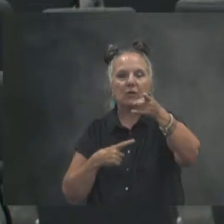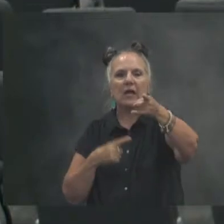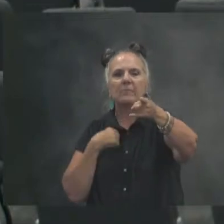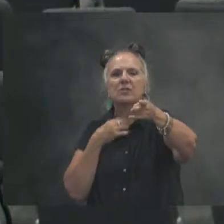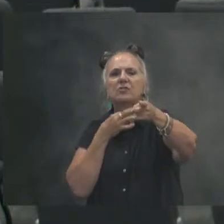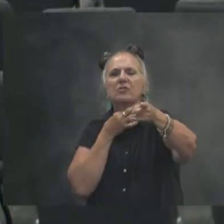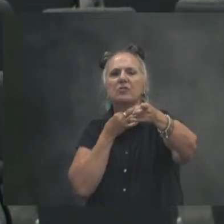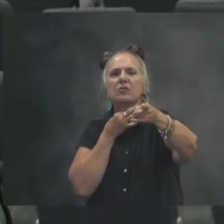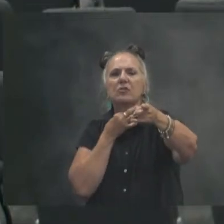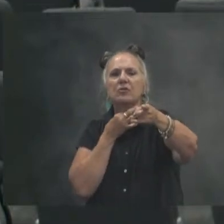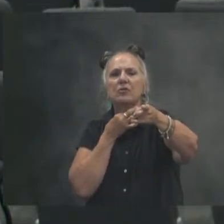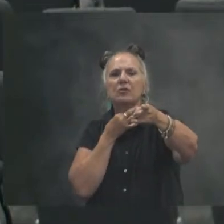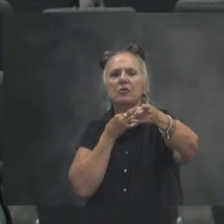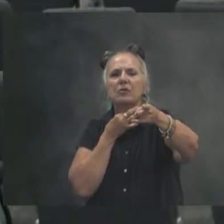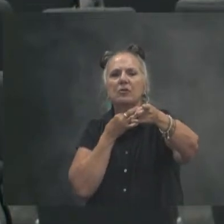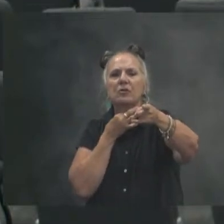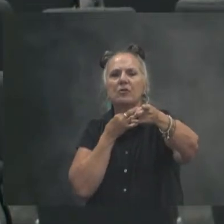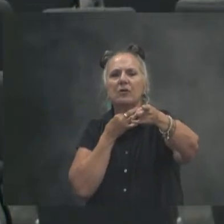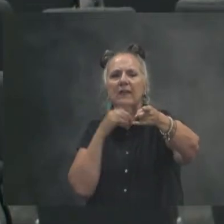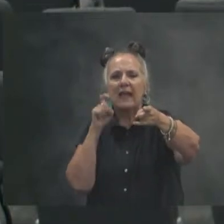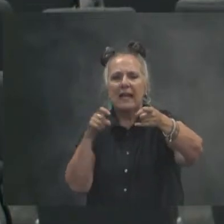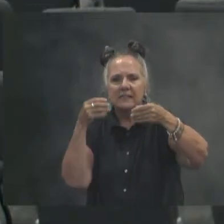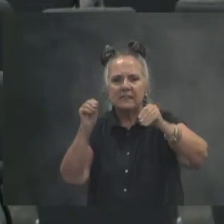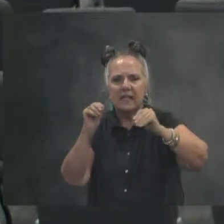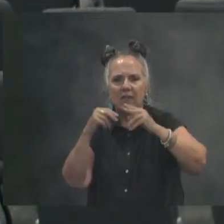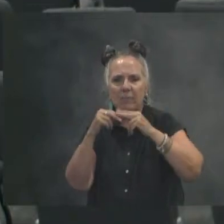curious. They had to sell the building,